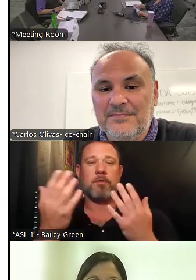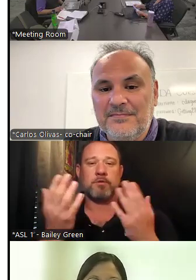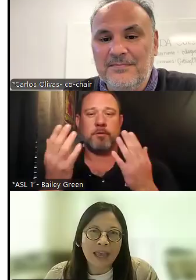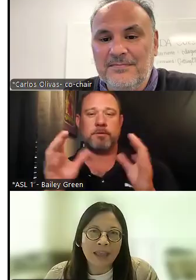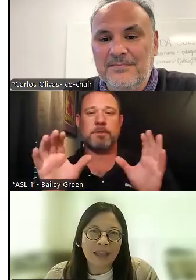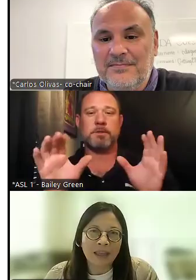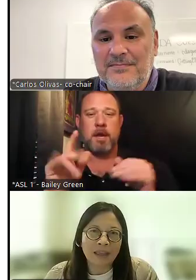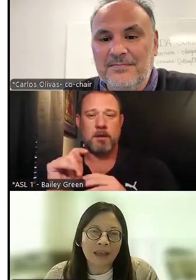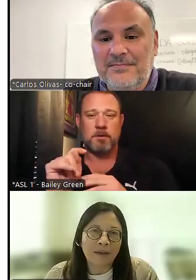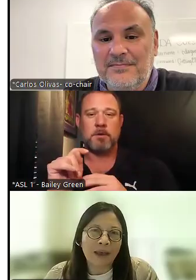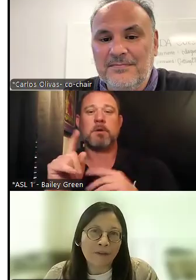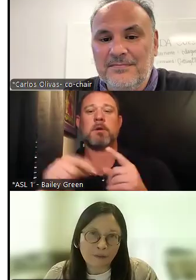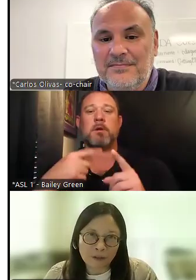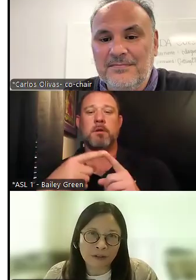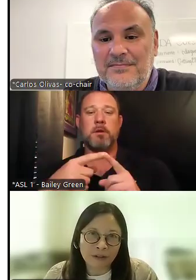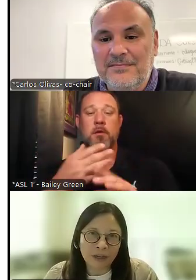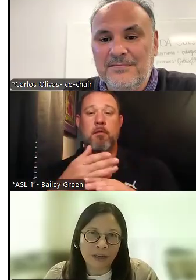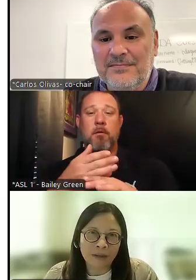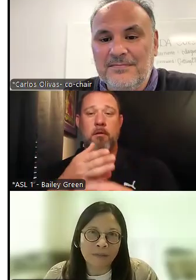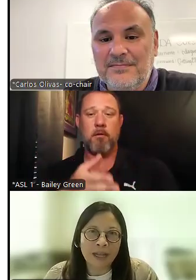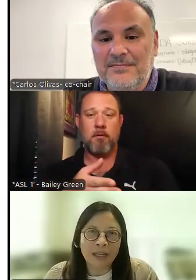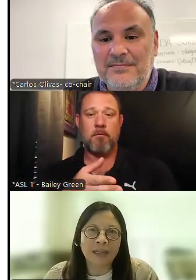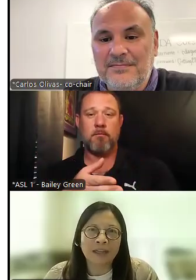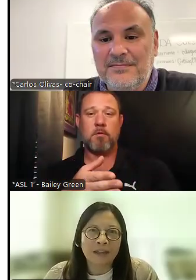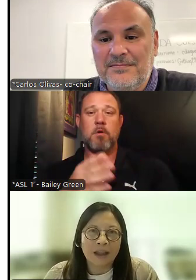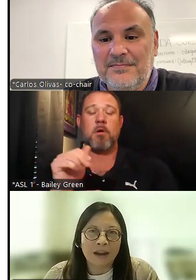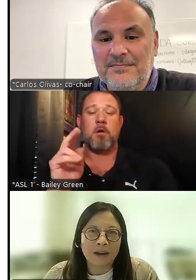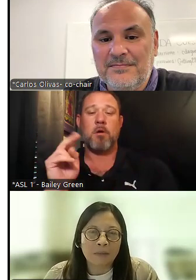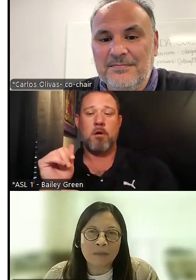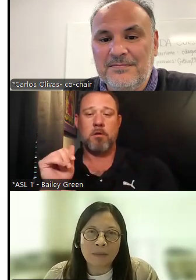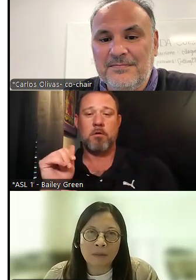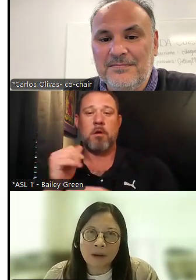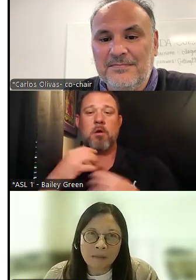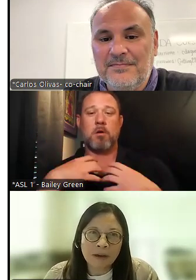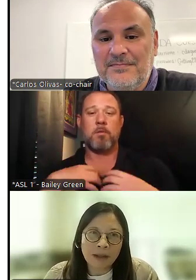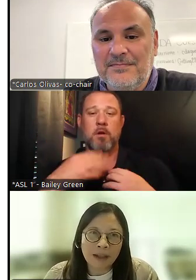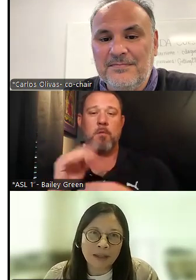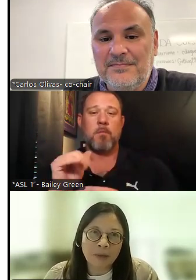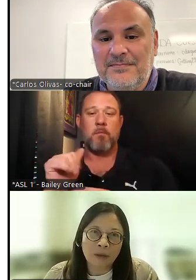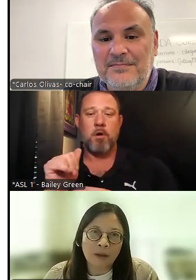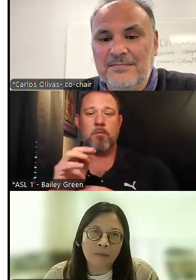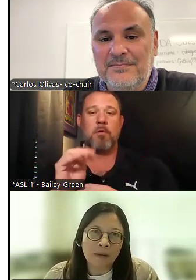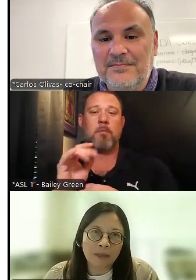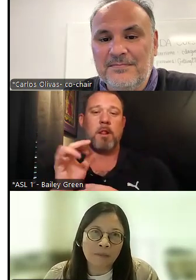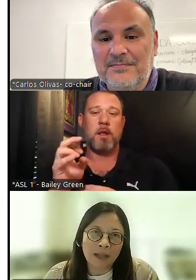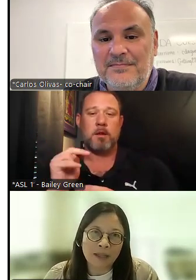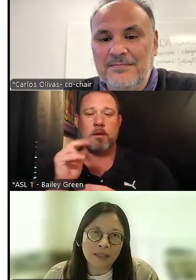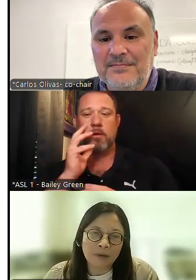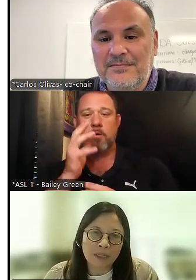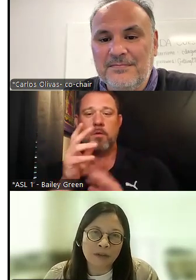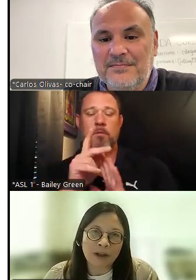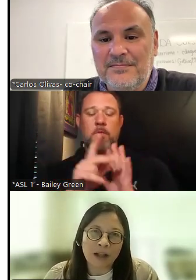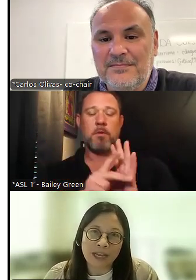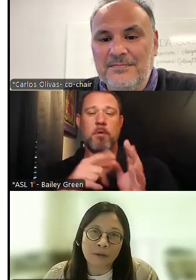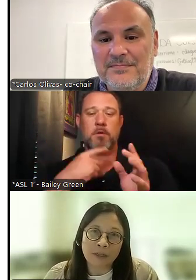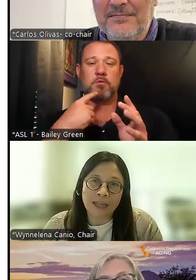Act. And then after Anna, our committee member Barbara McClendon, Public Policy